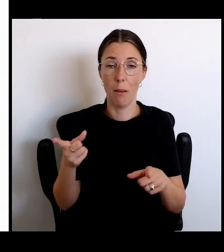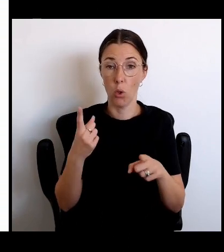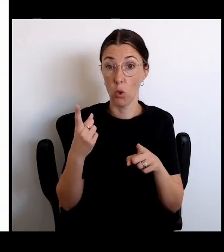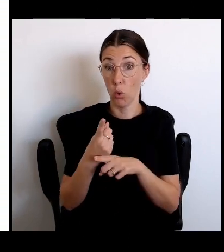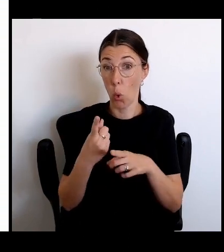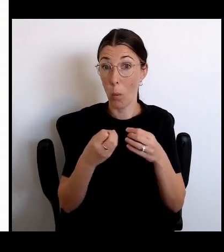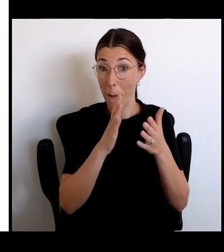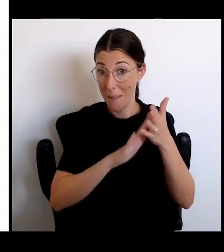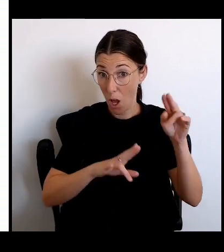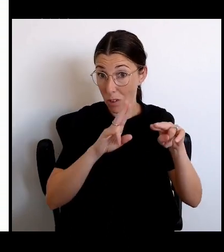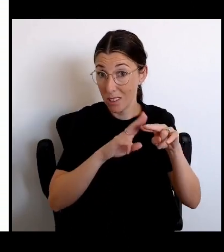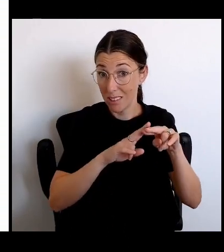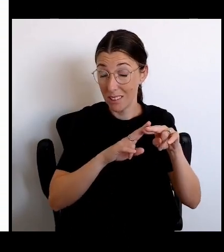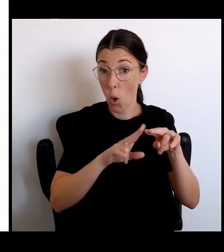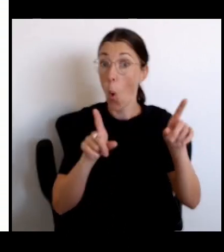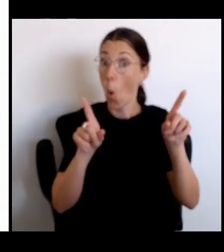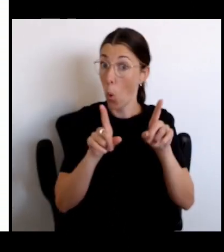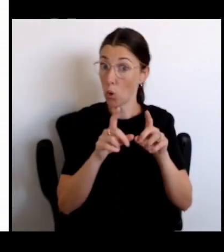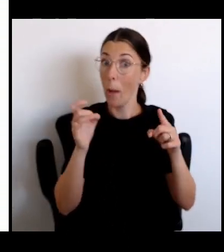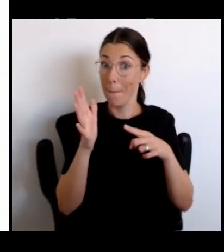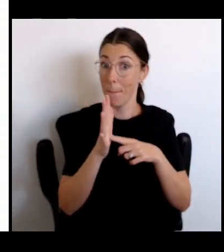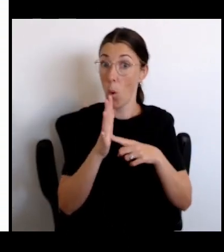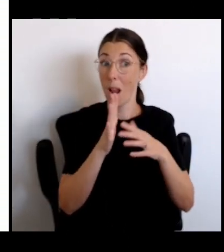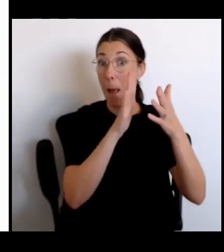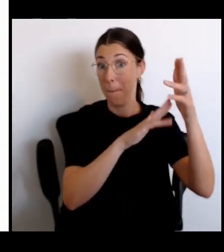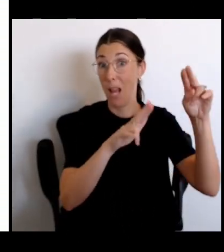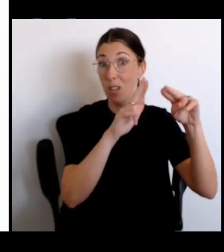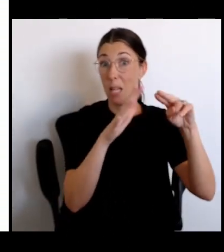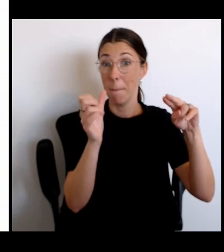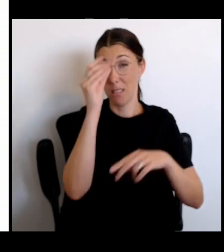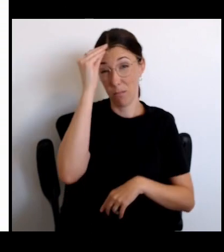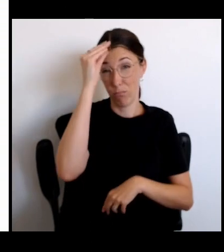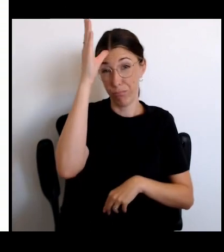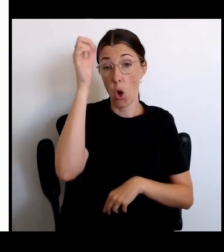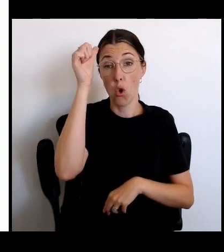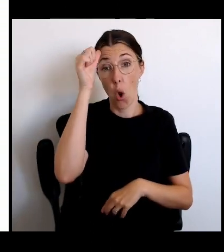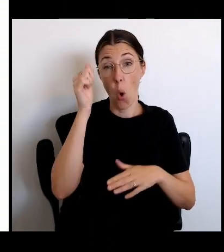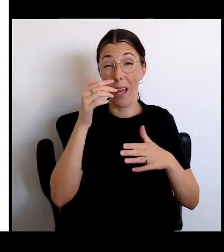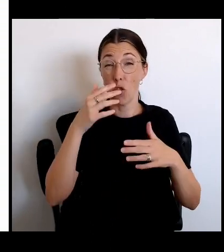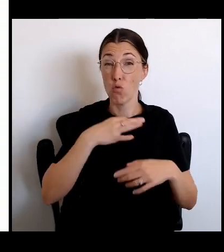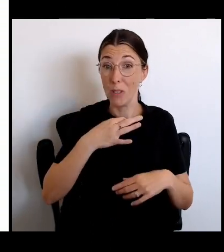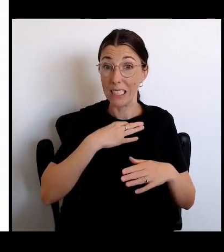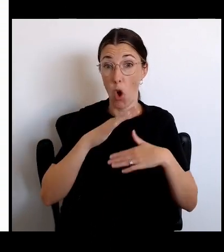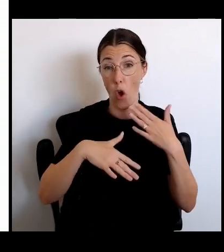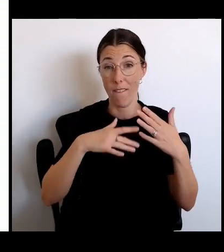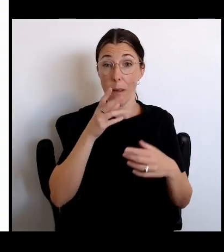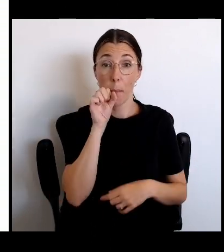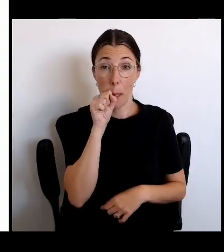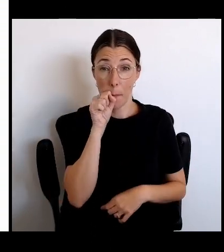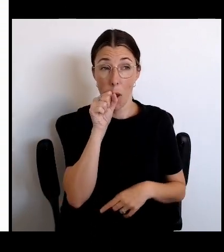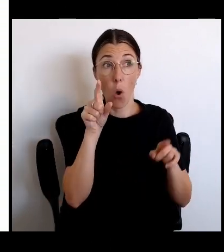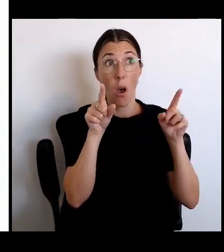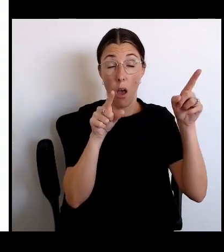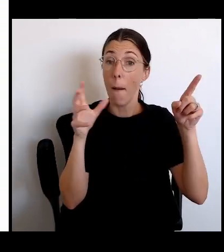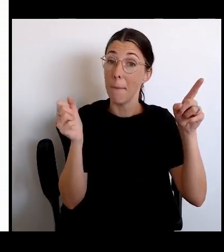their parents are also well informed about vaping and are sharing their view and making their view known to their teenagers that vaping is a